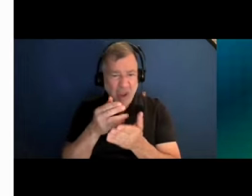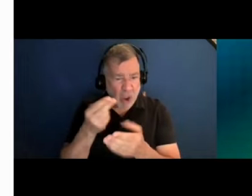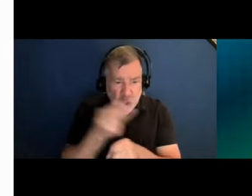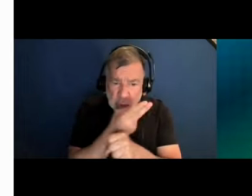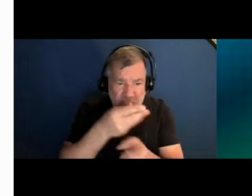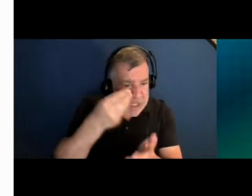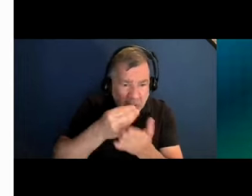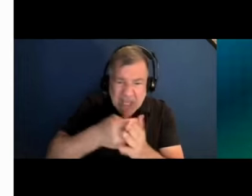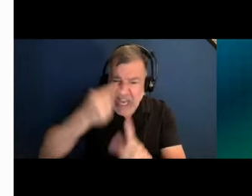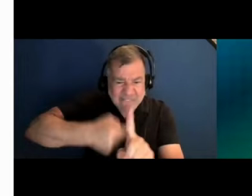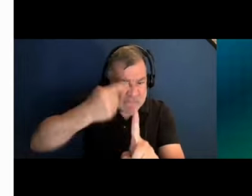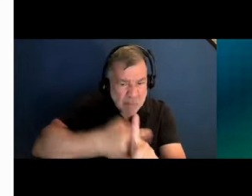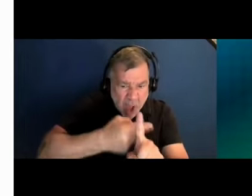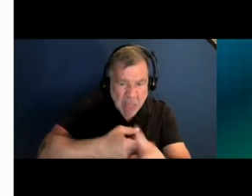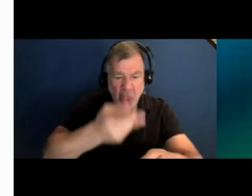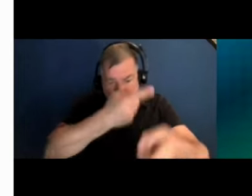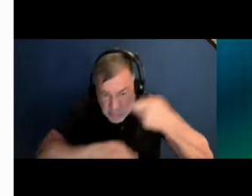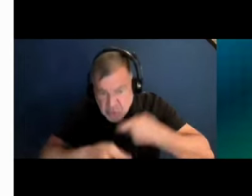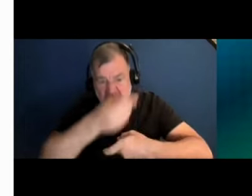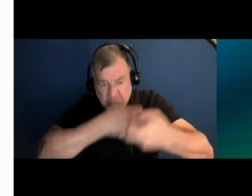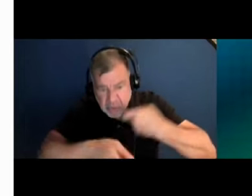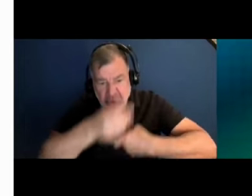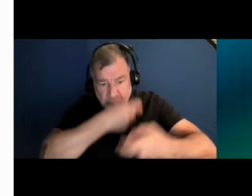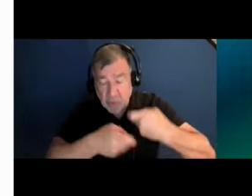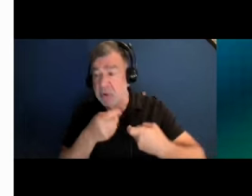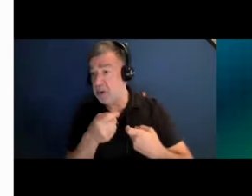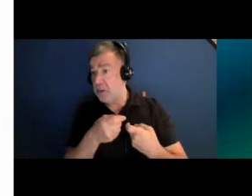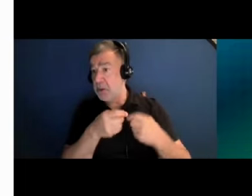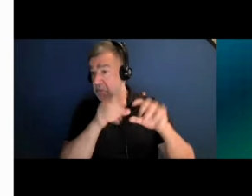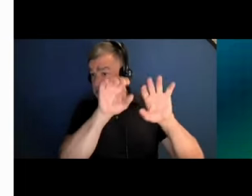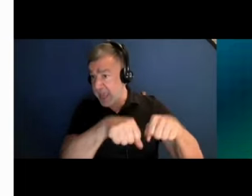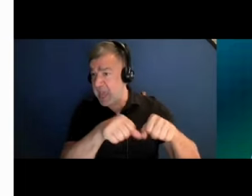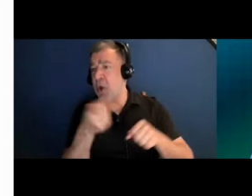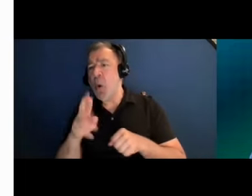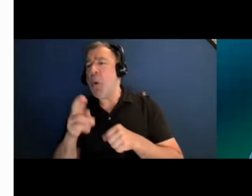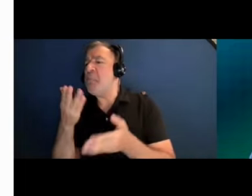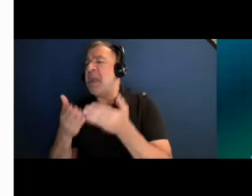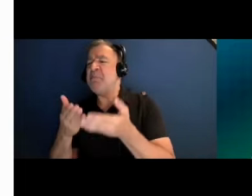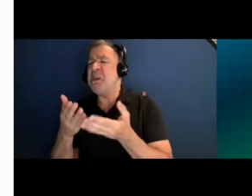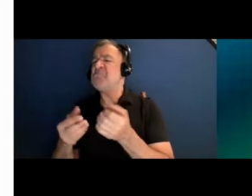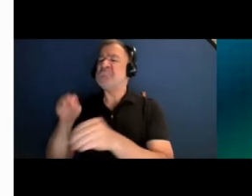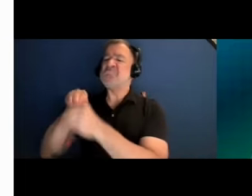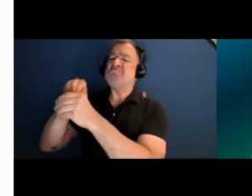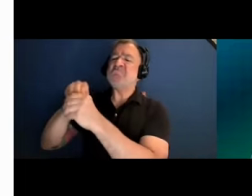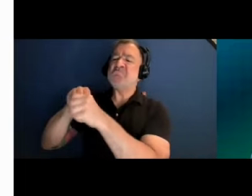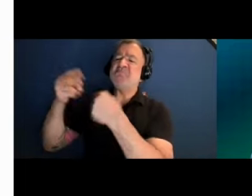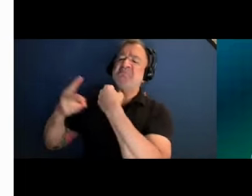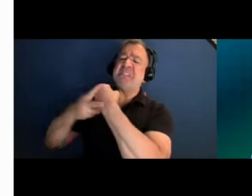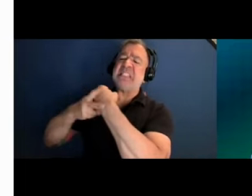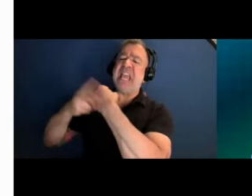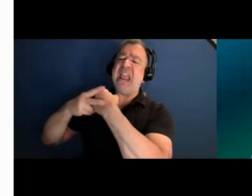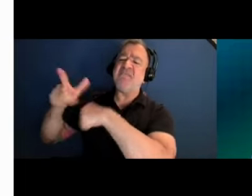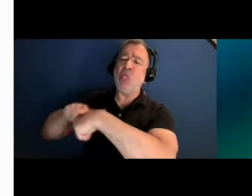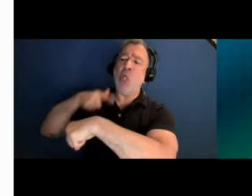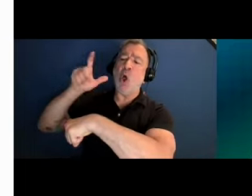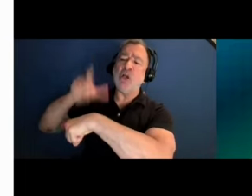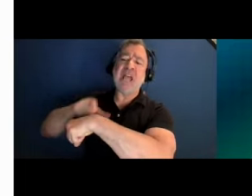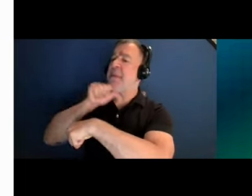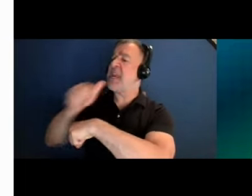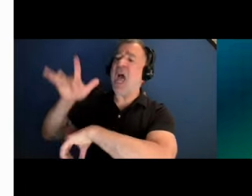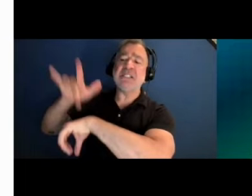month to month, or it could be a long-term savings account, and that might make a difference as well.